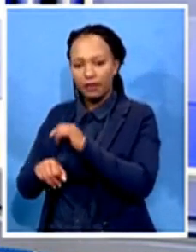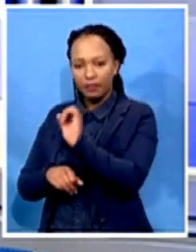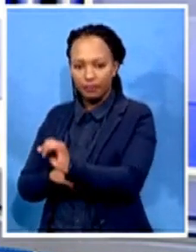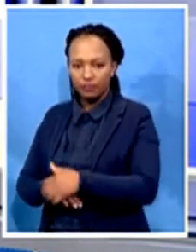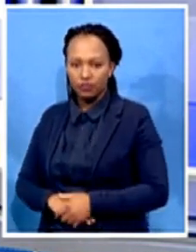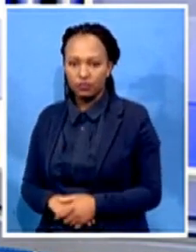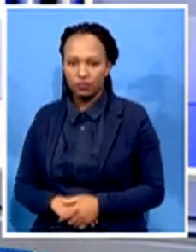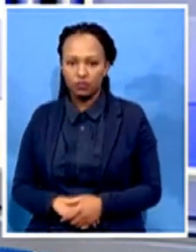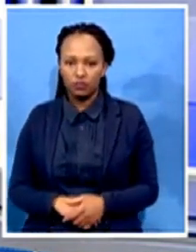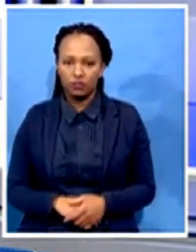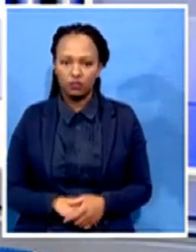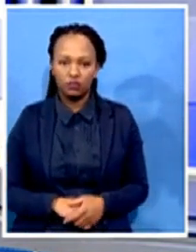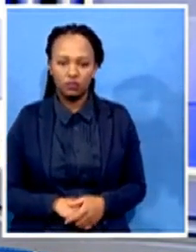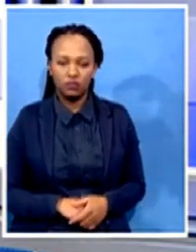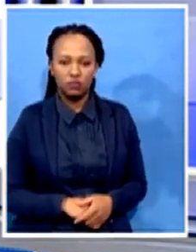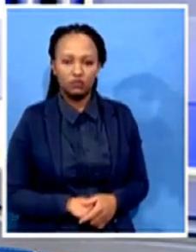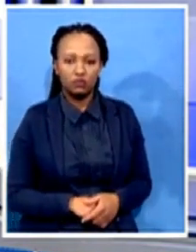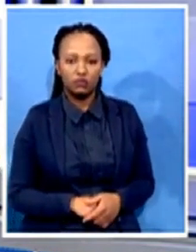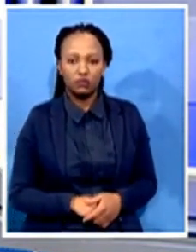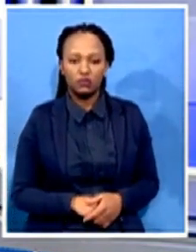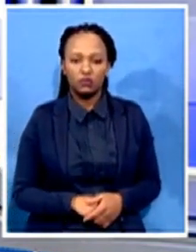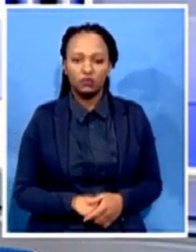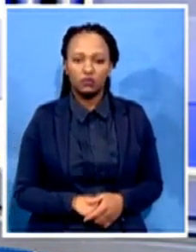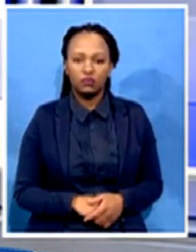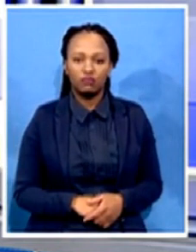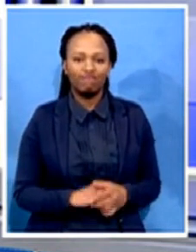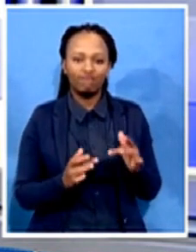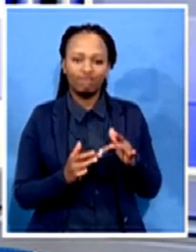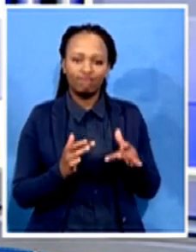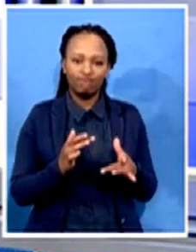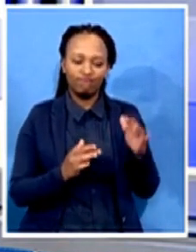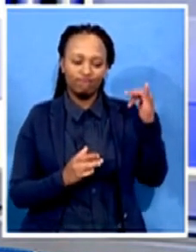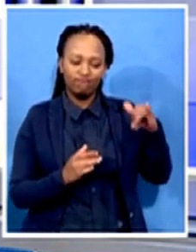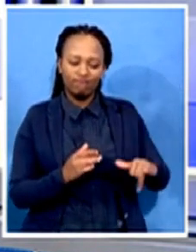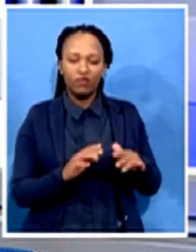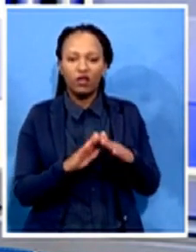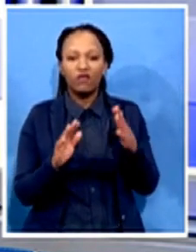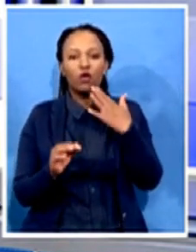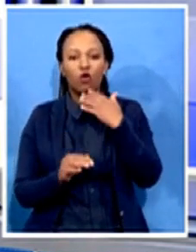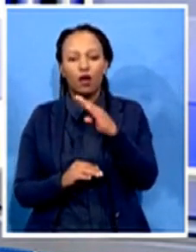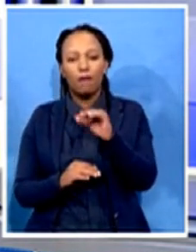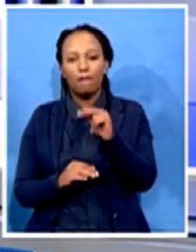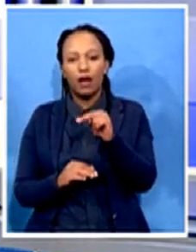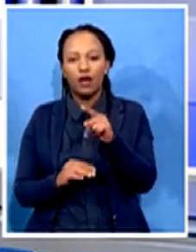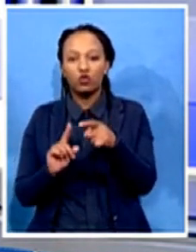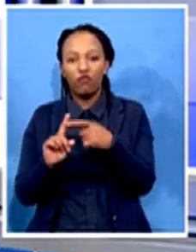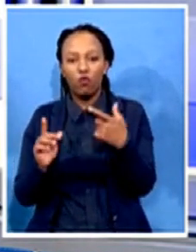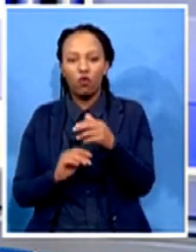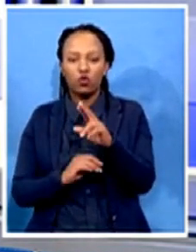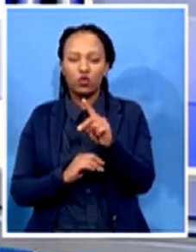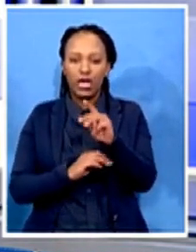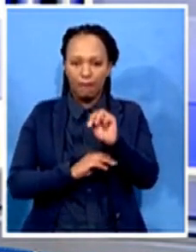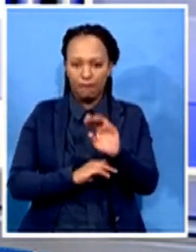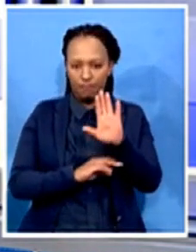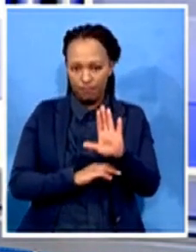All right, we lost him there towards the end, but General Bantu Holomisa there from the United Democratic Movement.